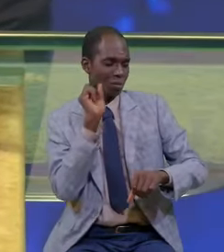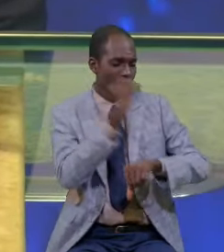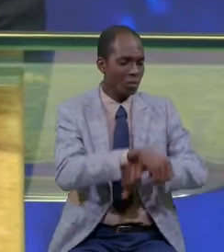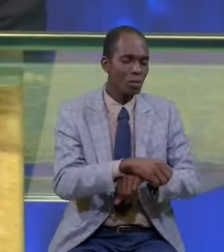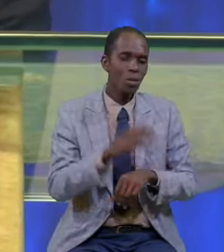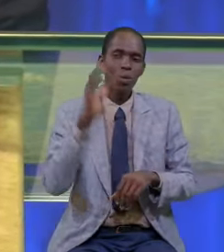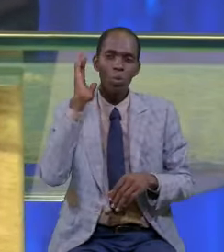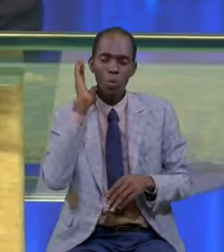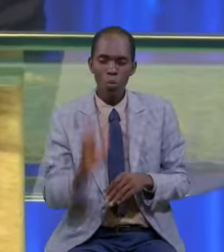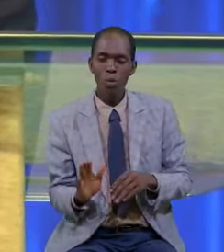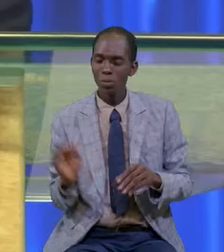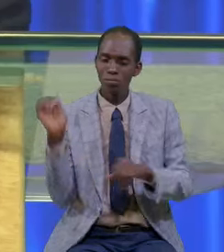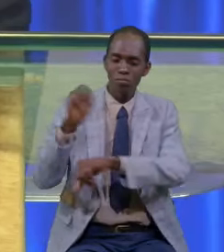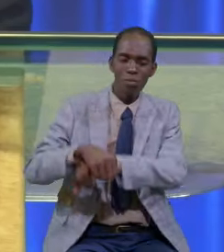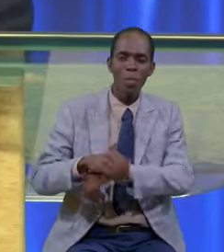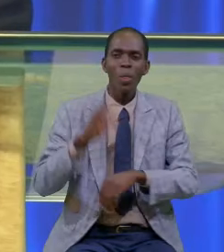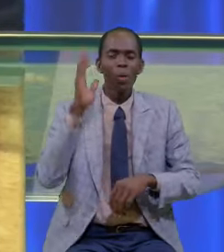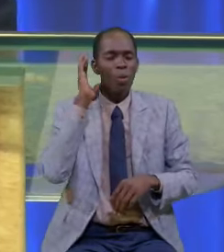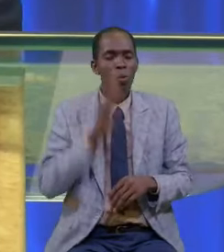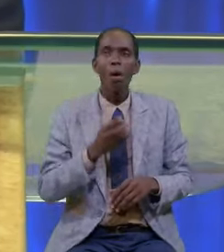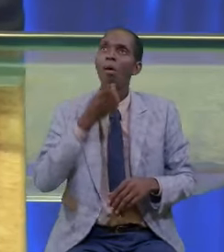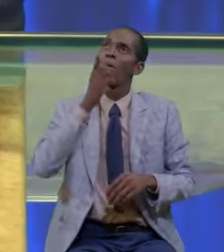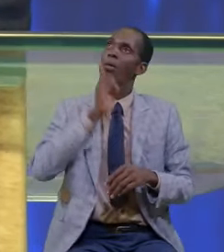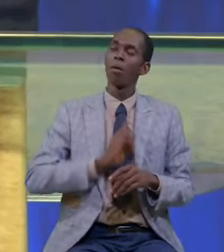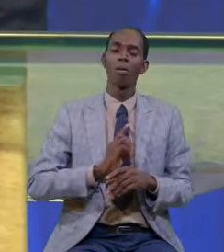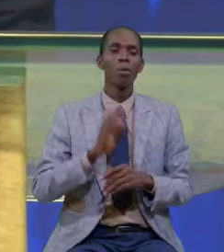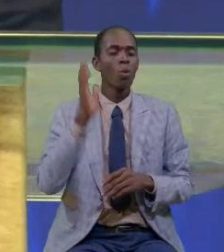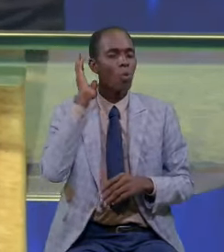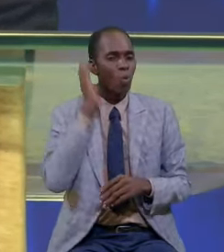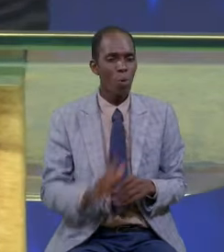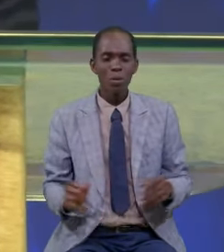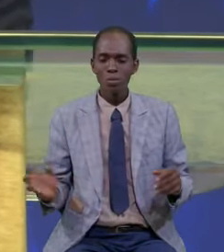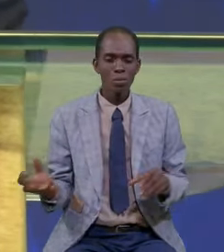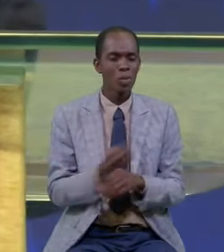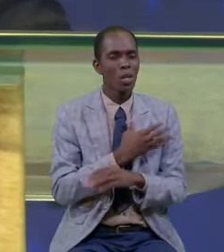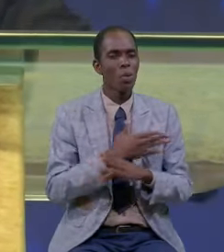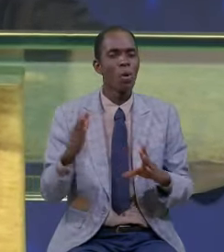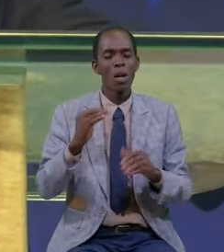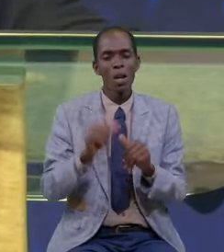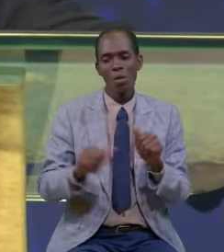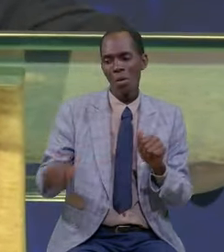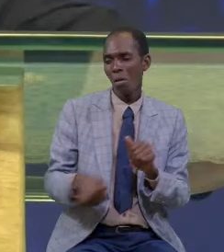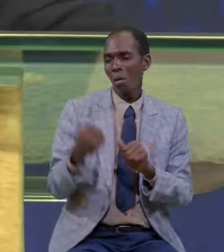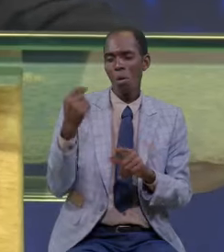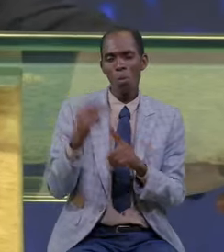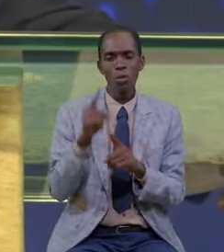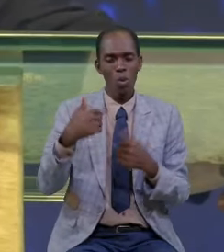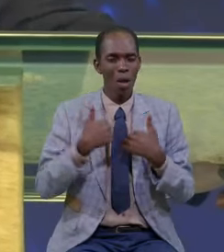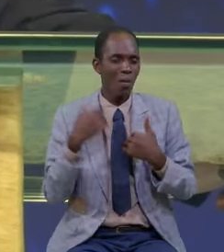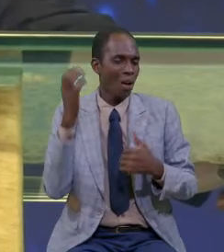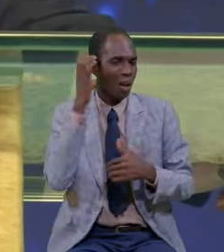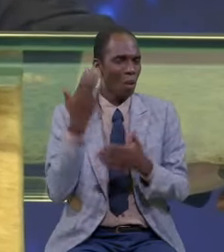to overwhelm. It's going to swallow up. It's going to throw away every other word you heard in your life